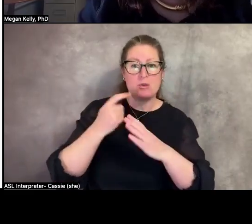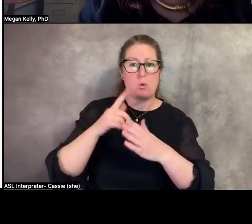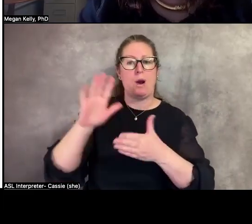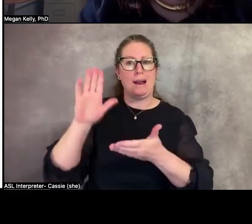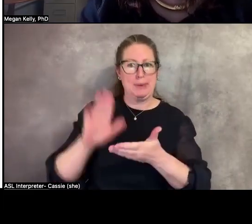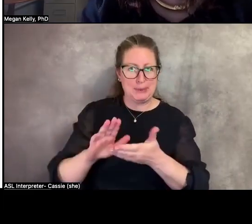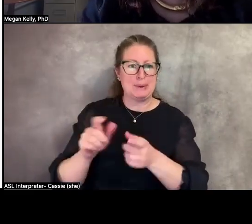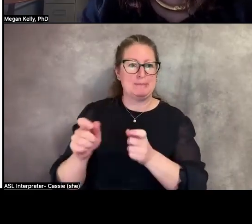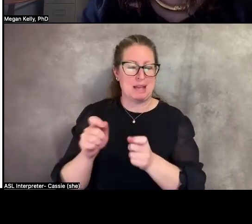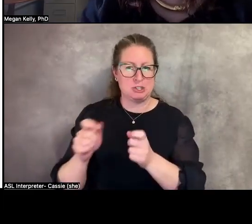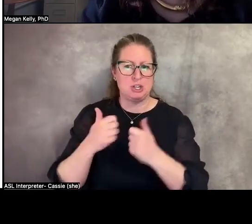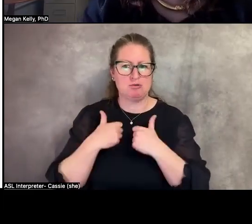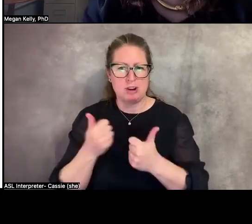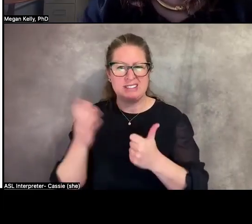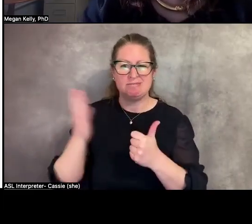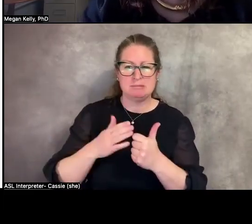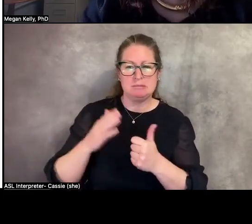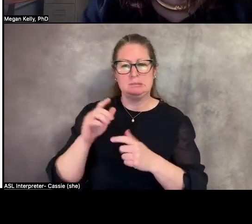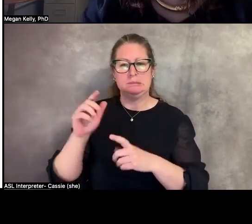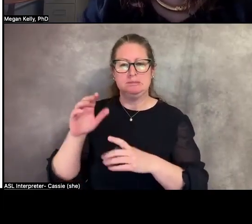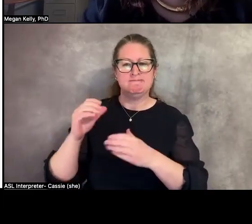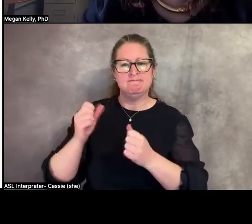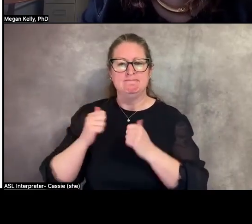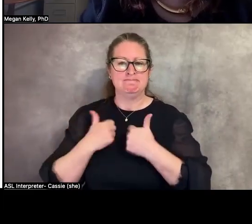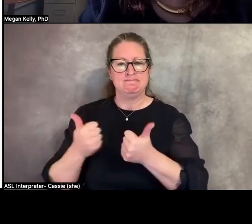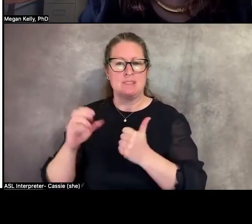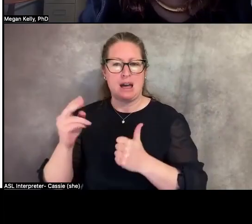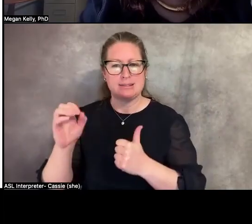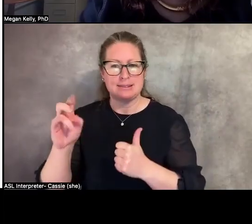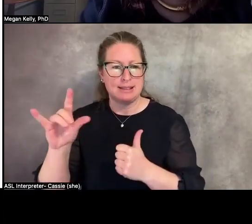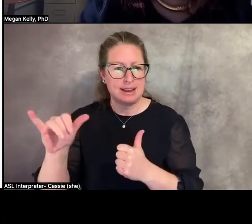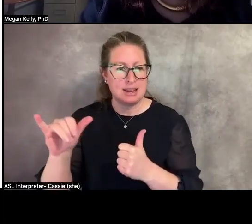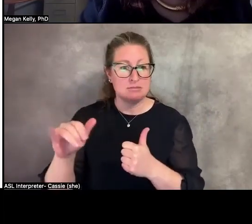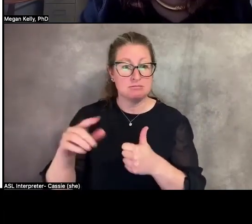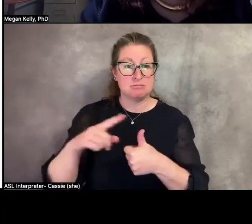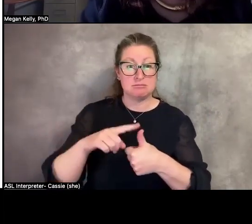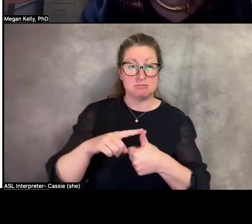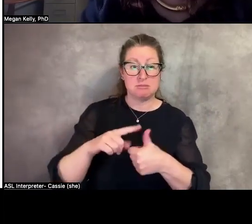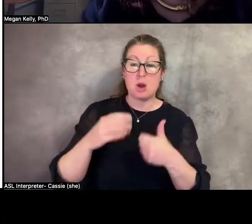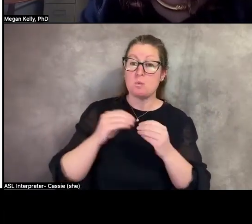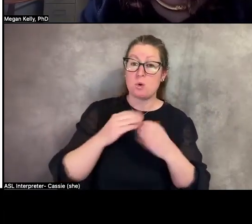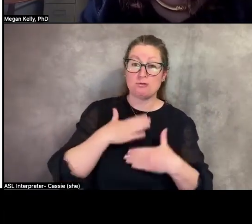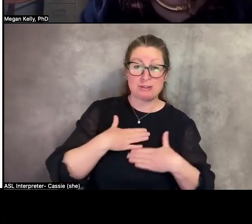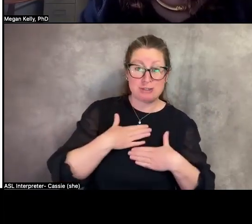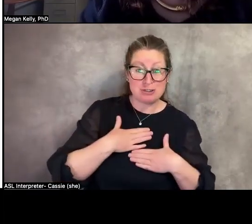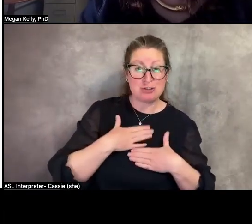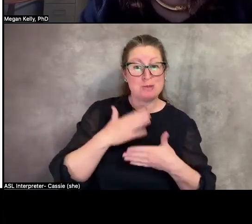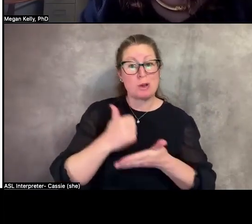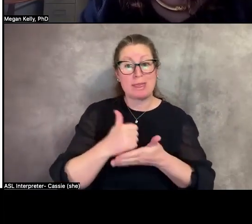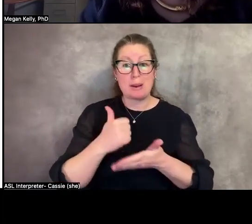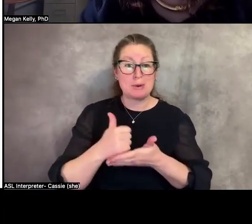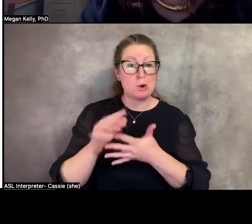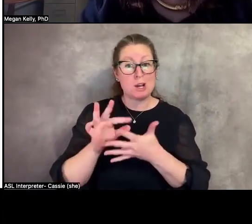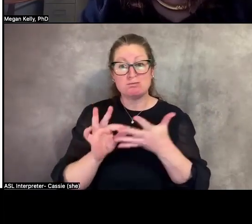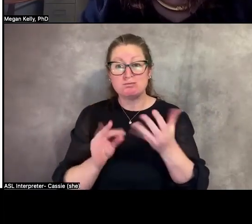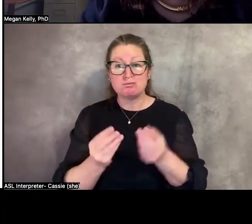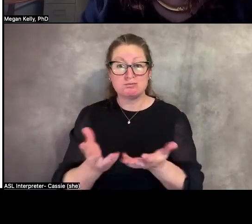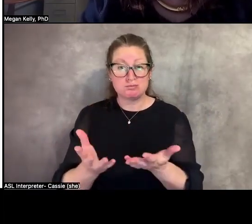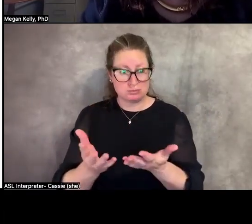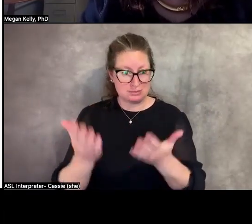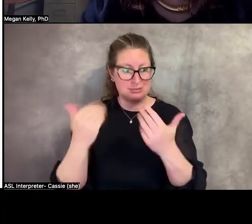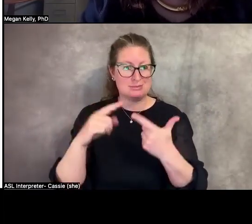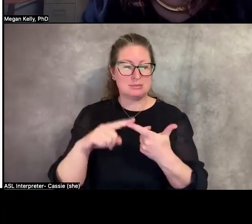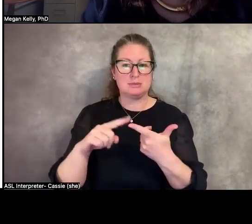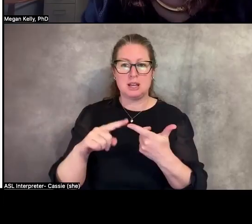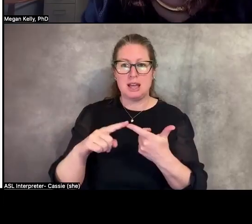us that offering more recreation and therapeutic options for patients is helpful. They discussed the importance of de-escalation